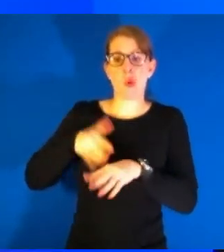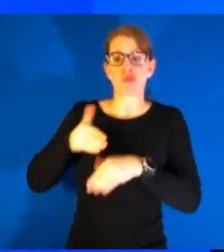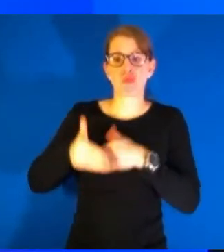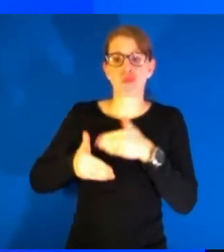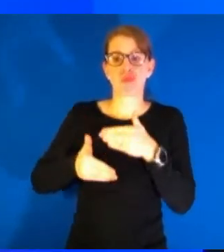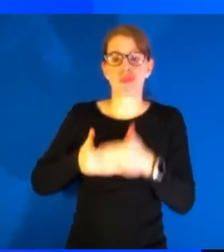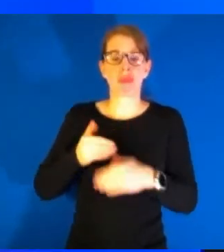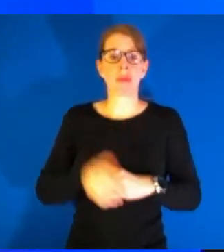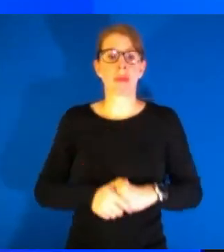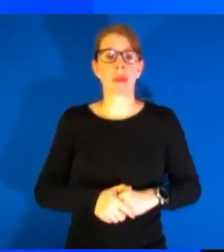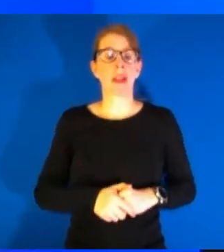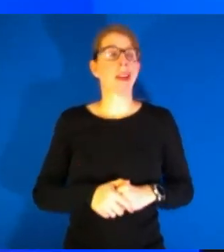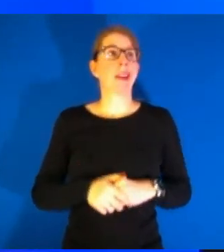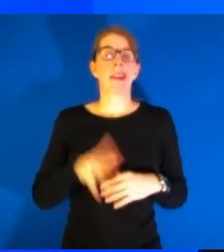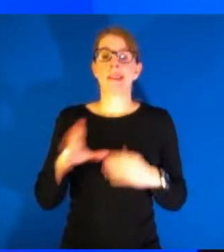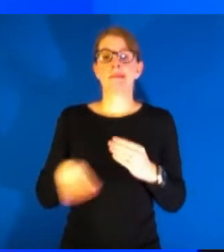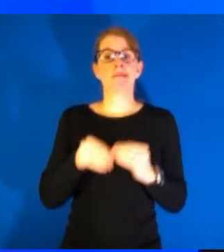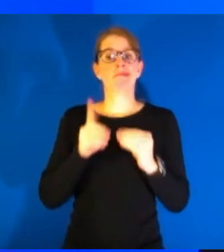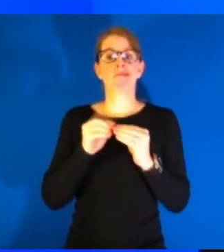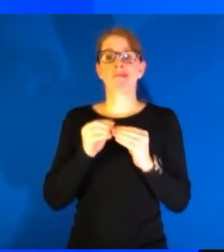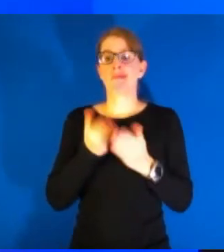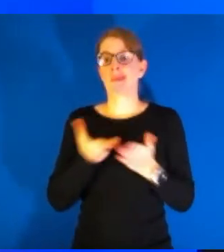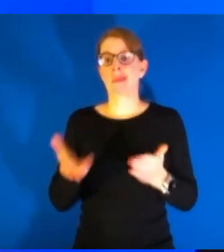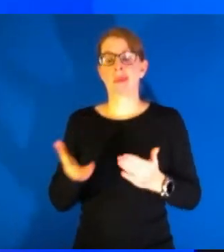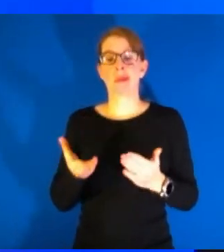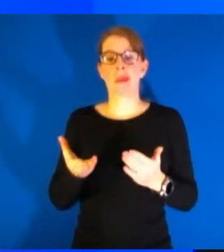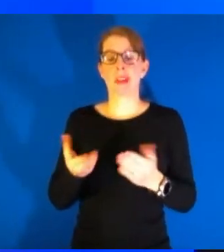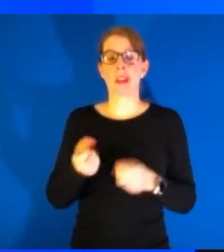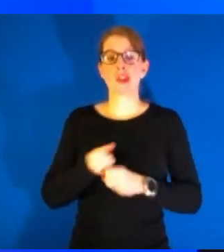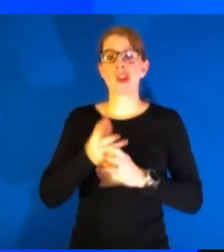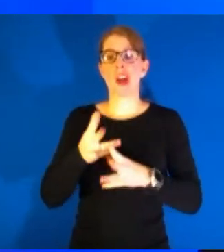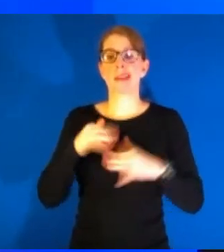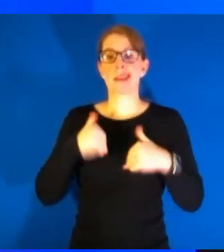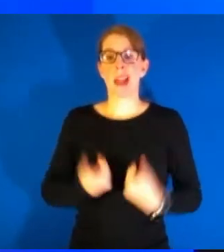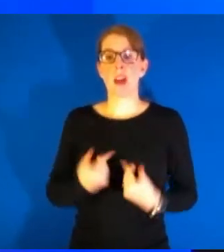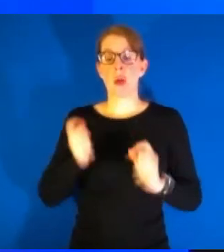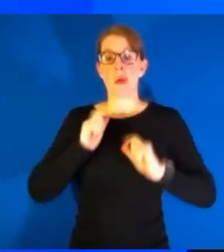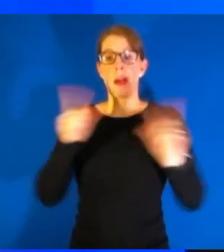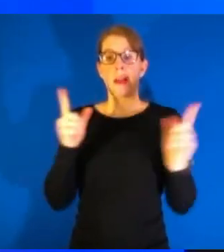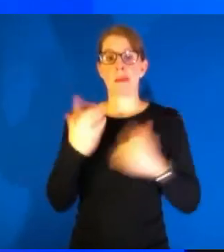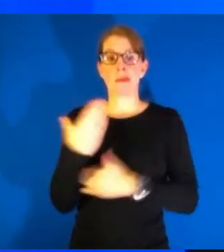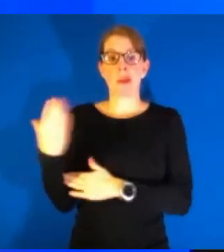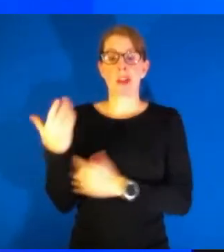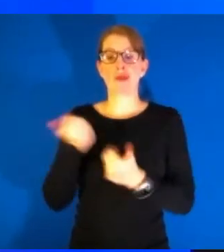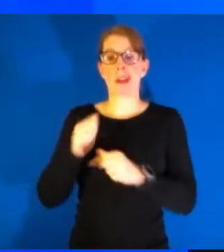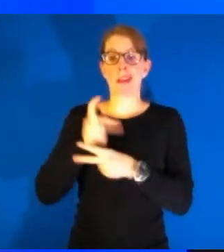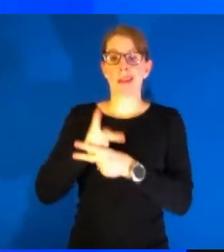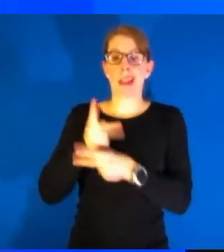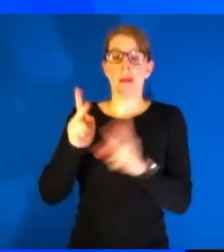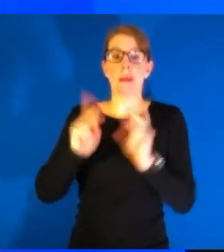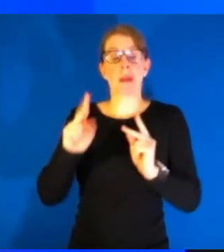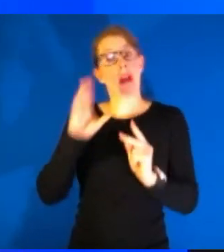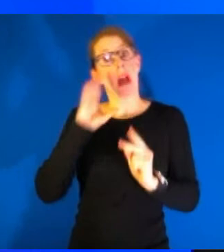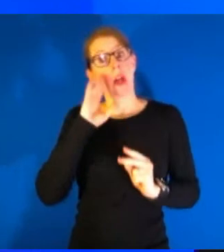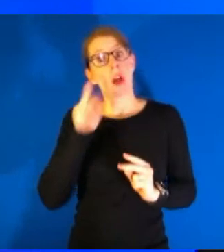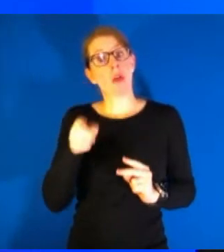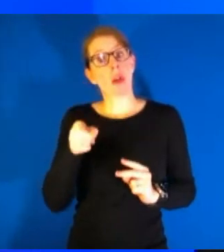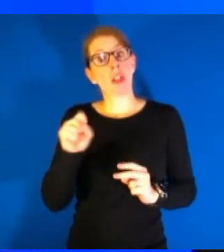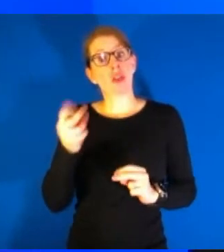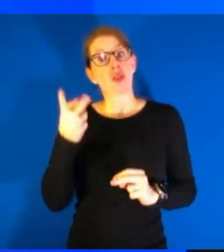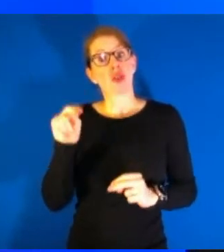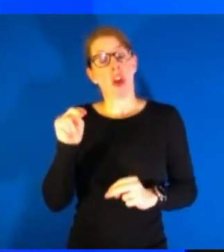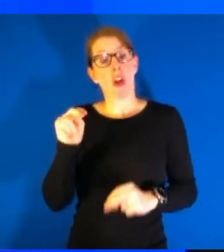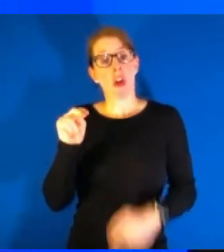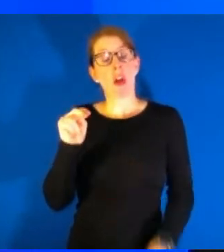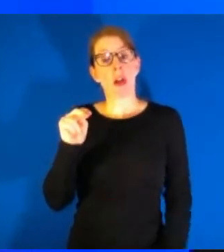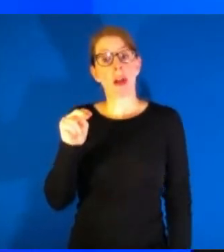one more thing that makes you tired. When you wake up in the morning and you're trying to take care of people, and I know Sean and Dana can speak to the